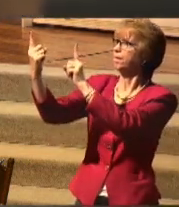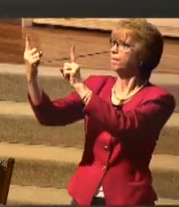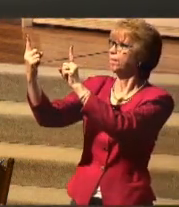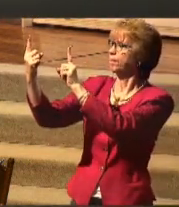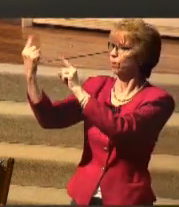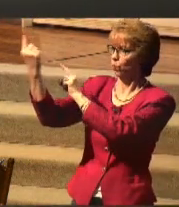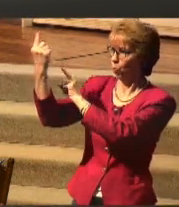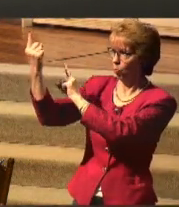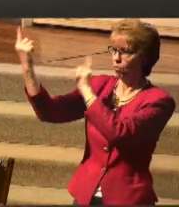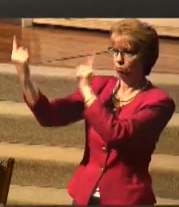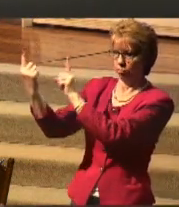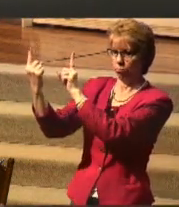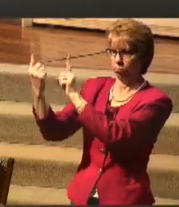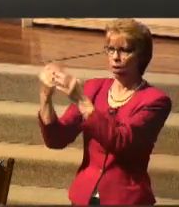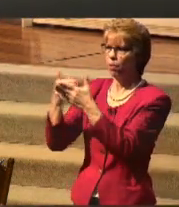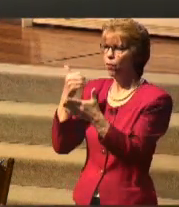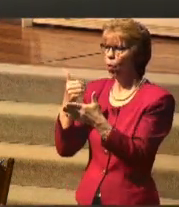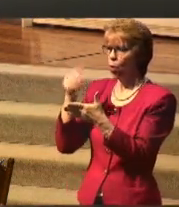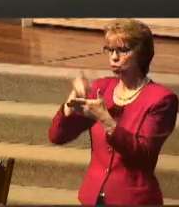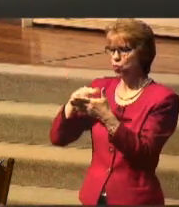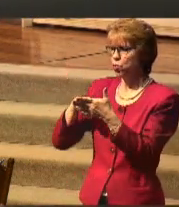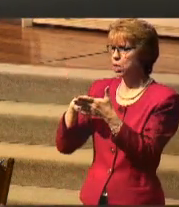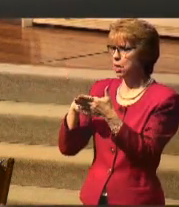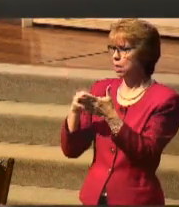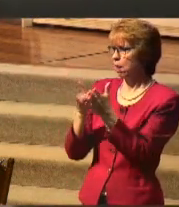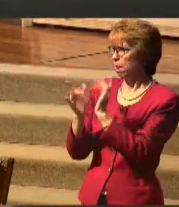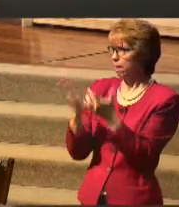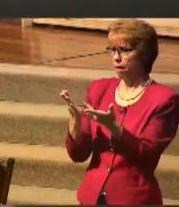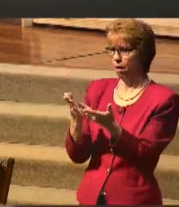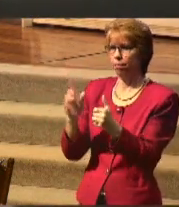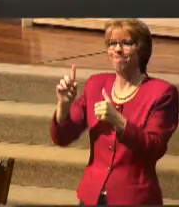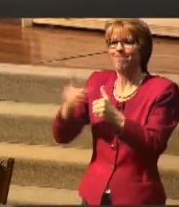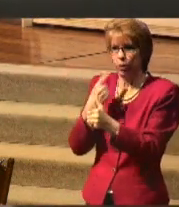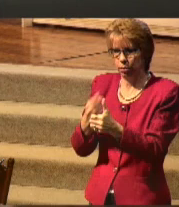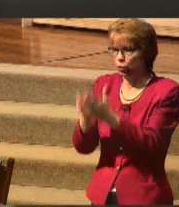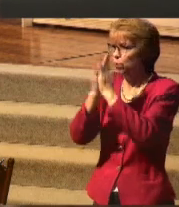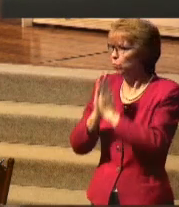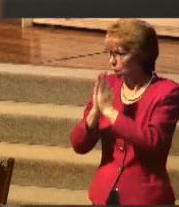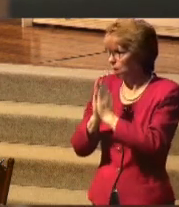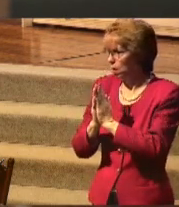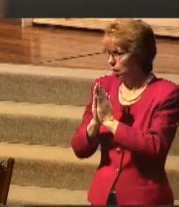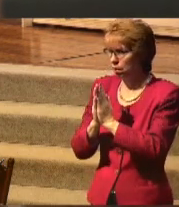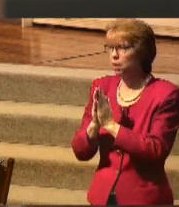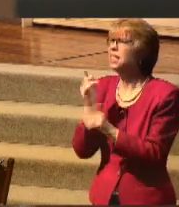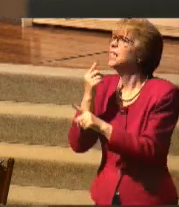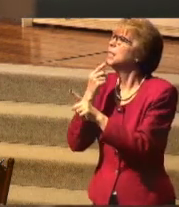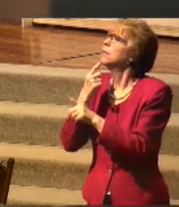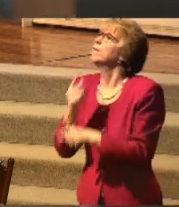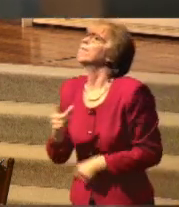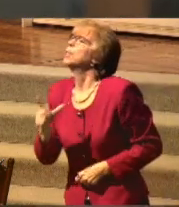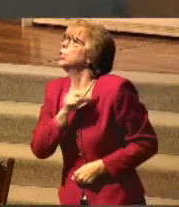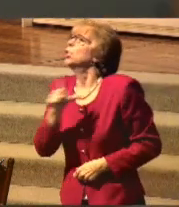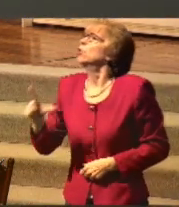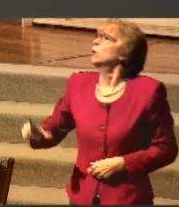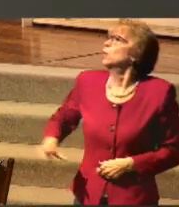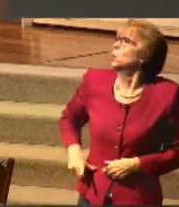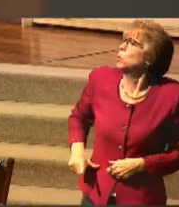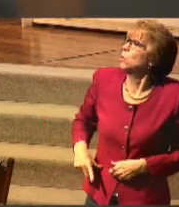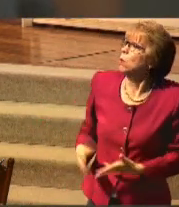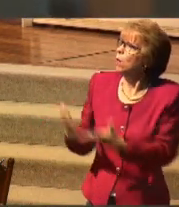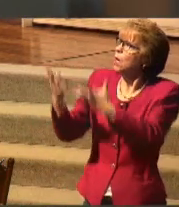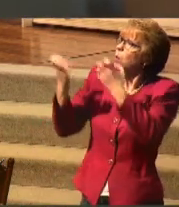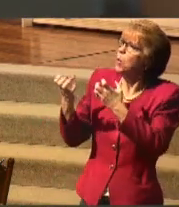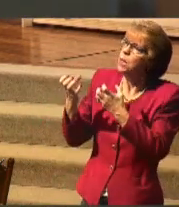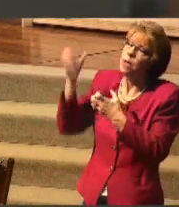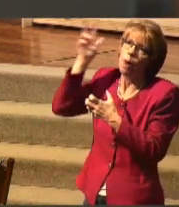start reading the Word of God, first pray. And say, now, Lord, I want to hear your voice speak to